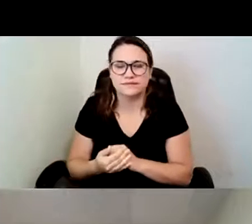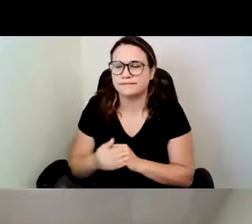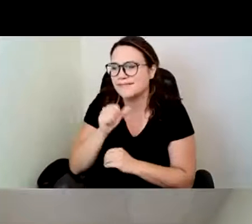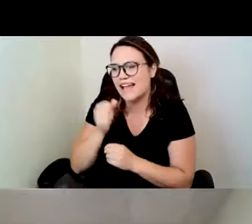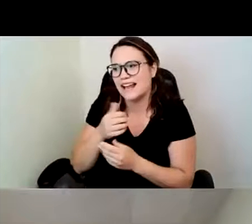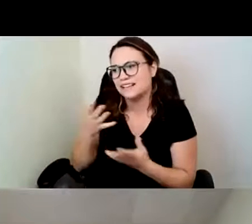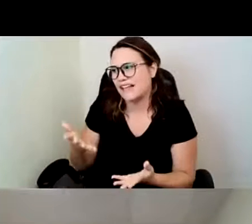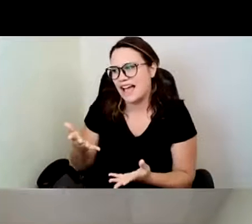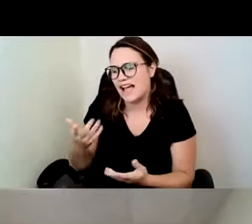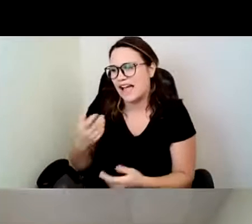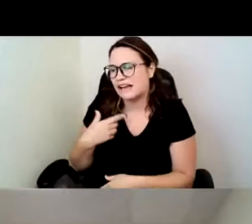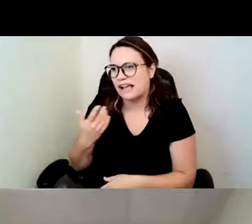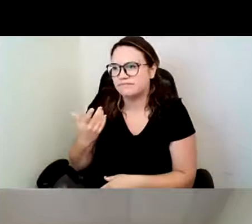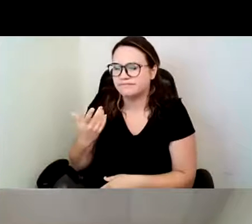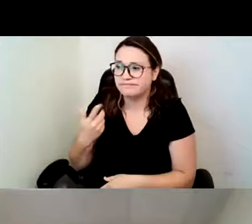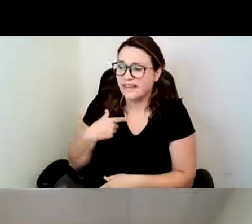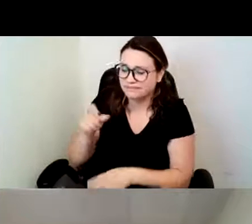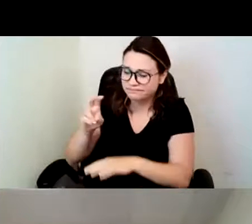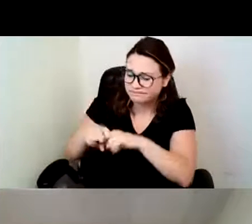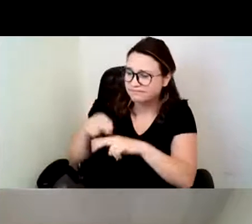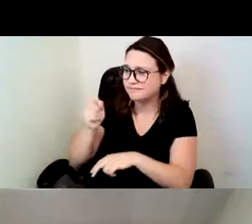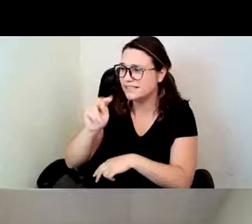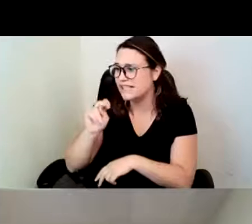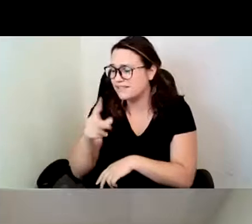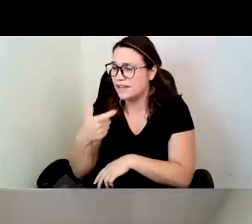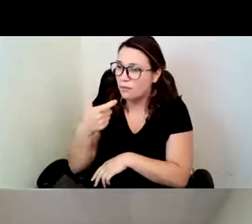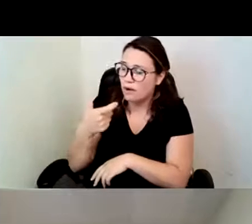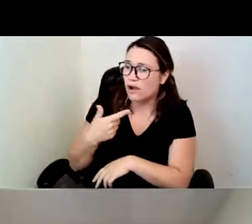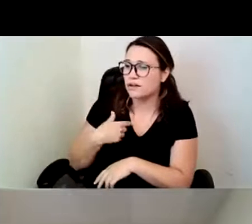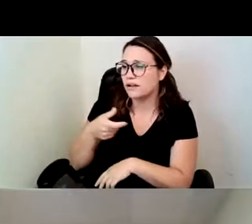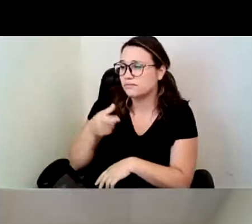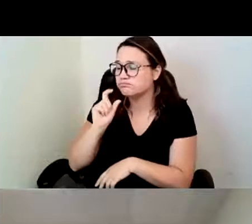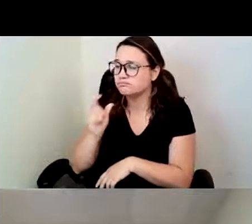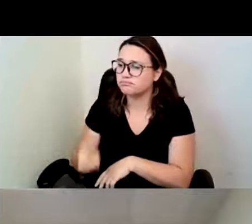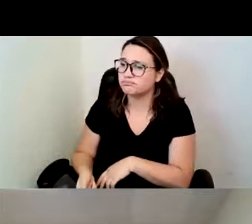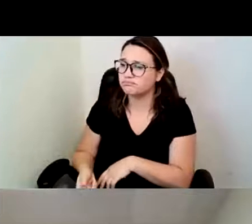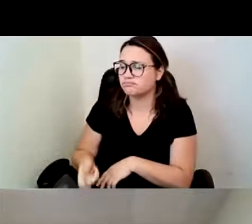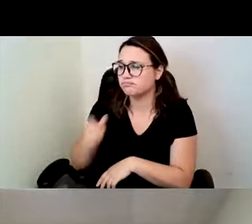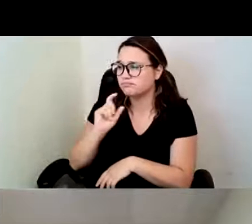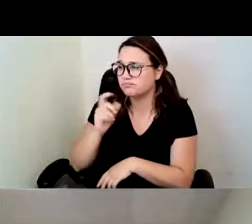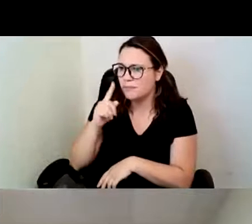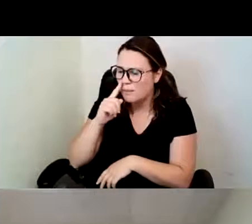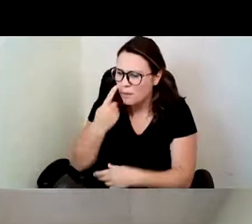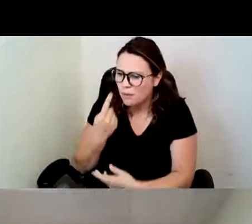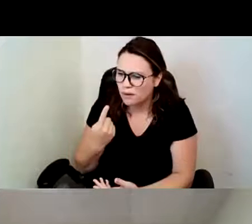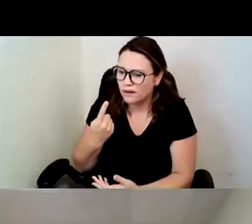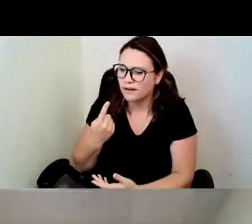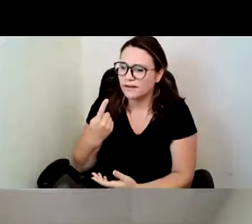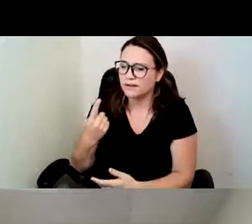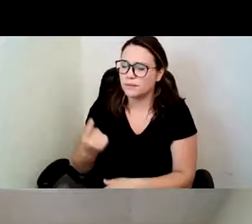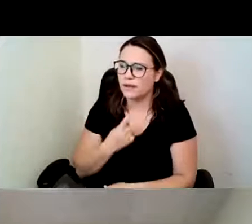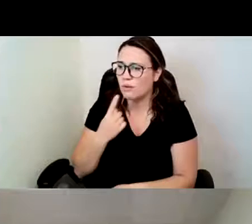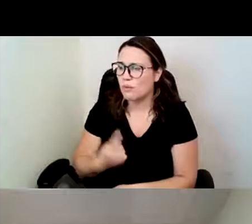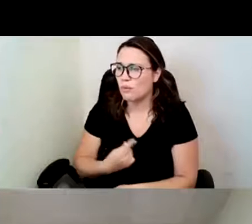I just sip while I'm watching TV because, it's so boring. And being alone, because